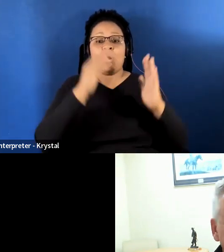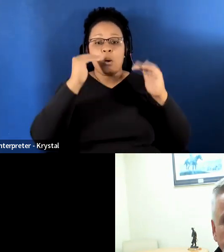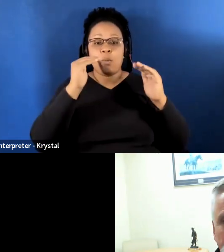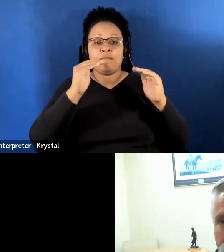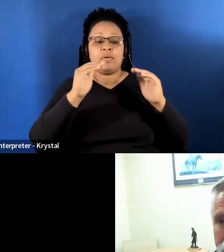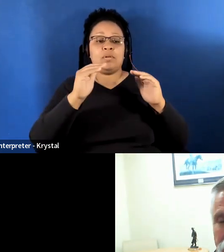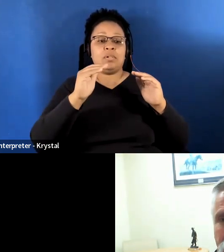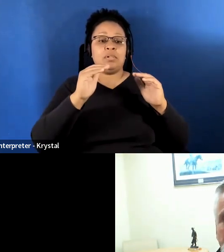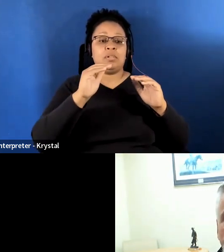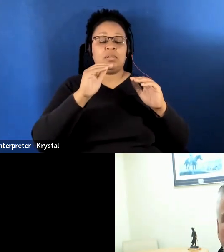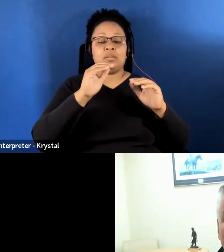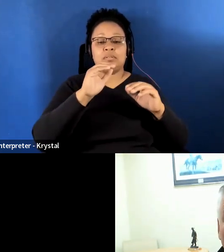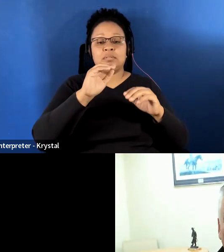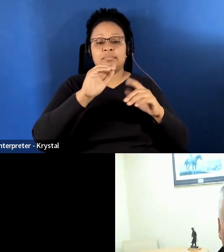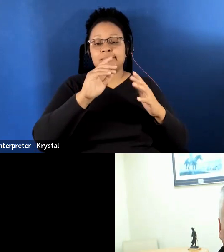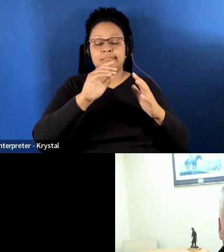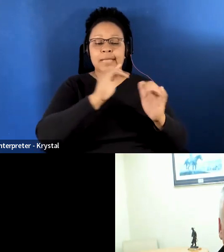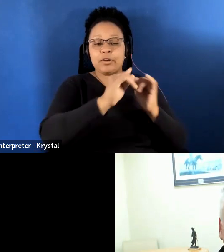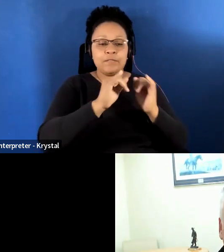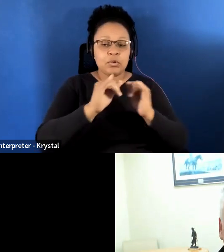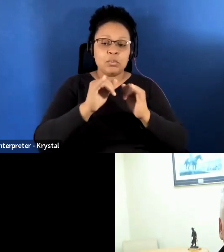seekers that attended that job fair.